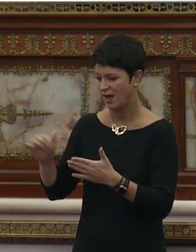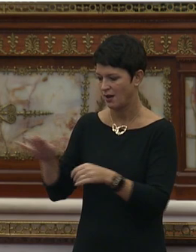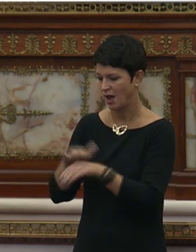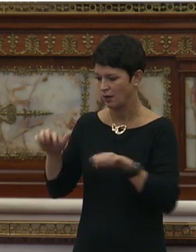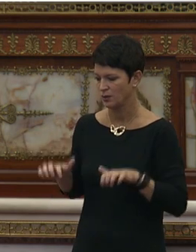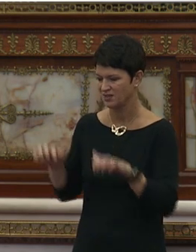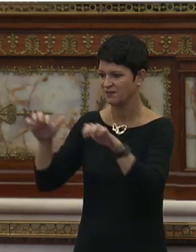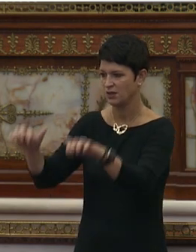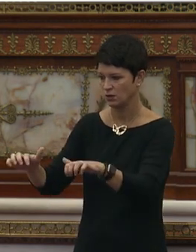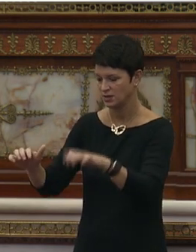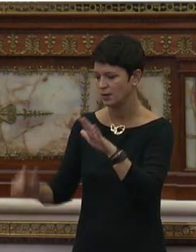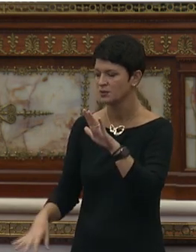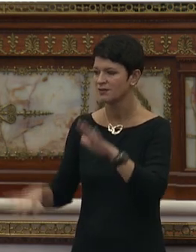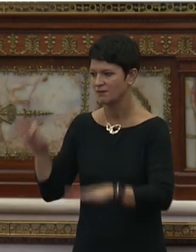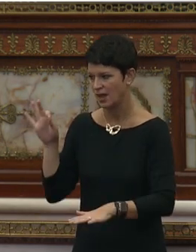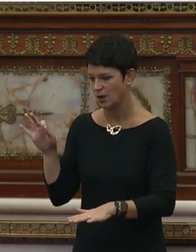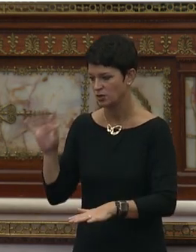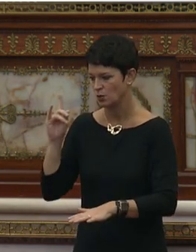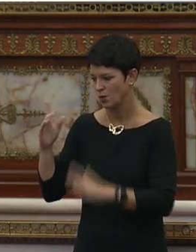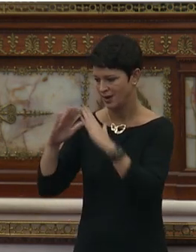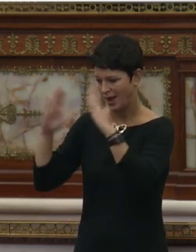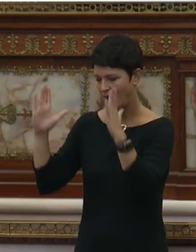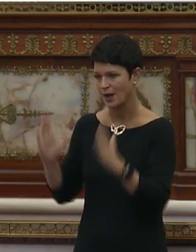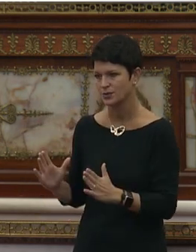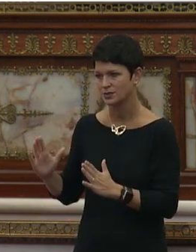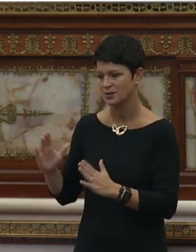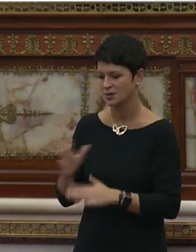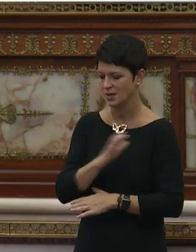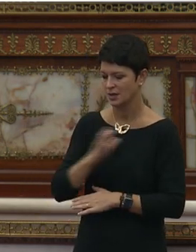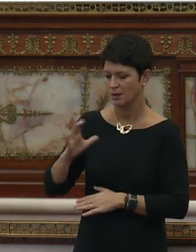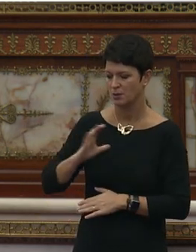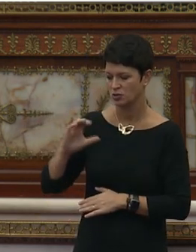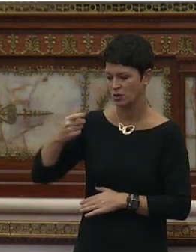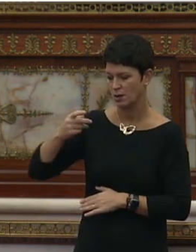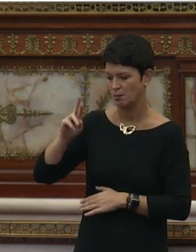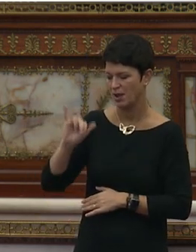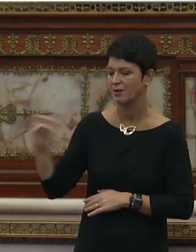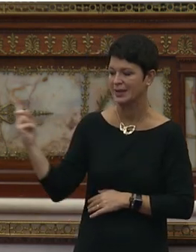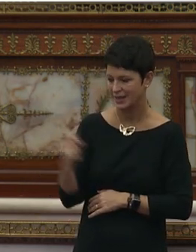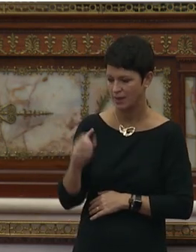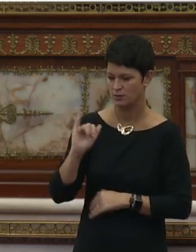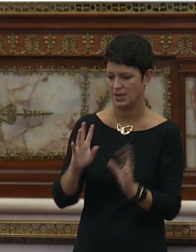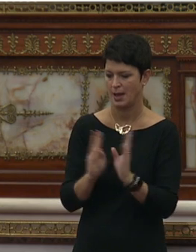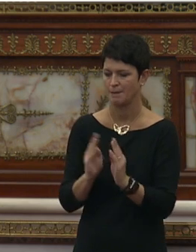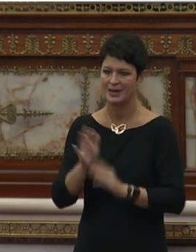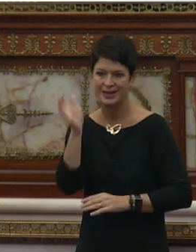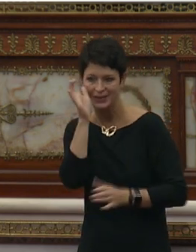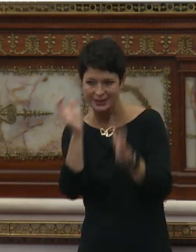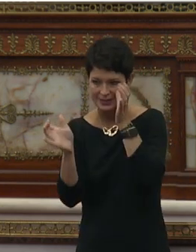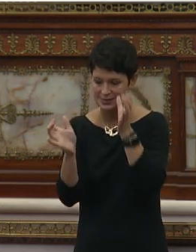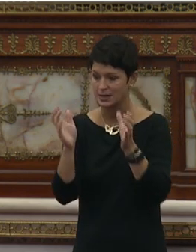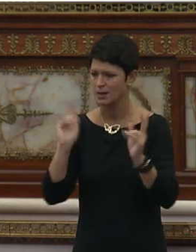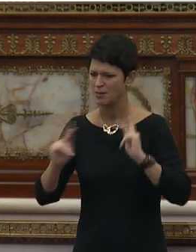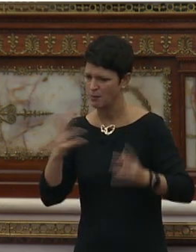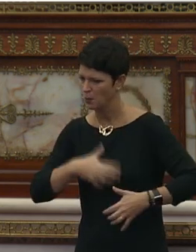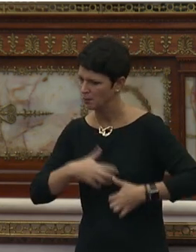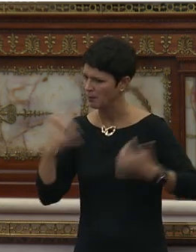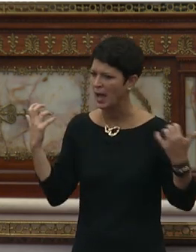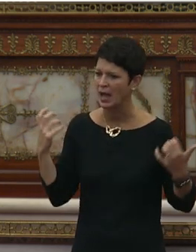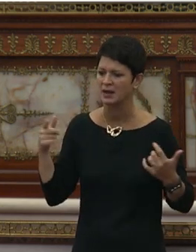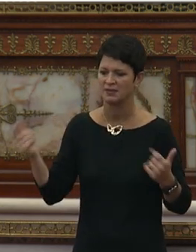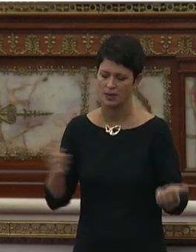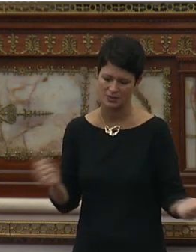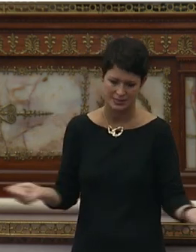and it was found in one of our houses. Commissioner Perry came out to that meeting, and listen, people were angry, they